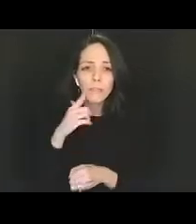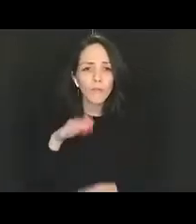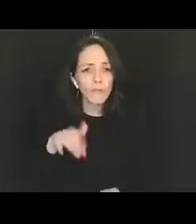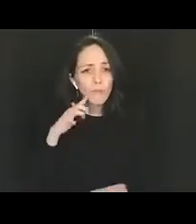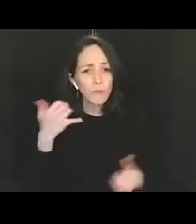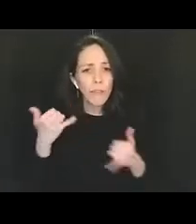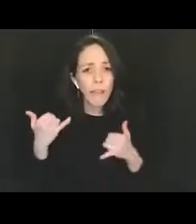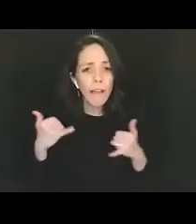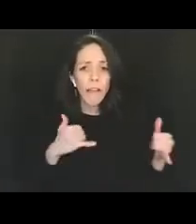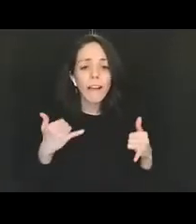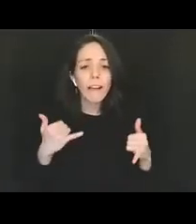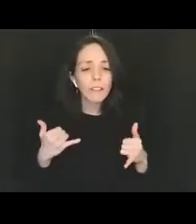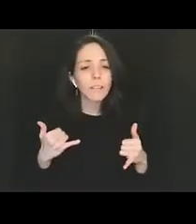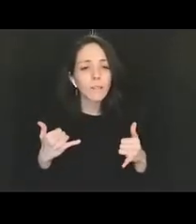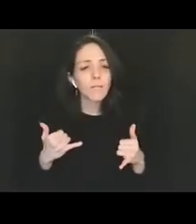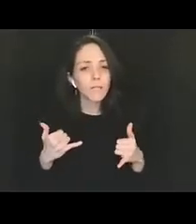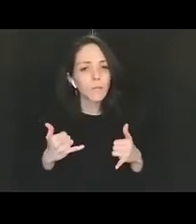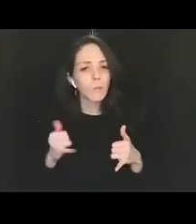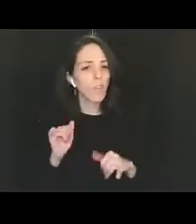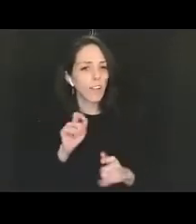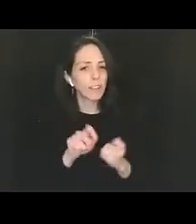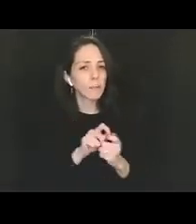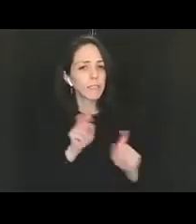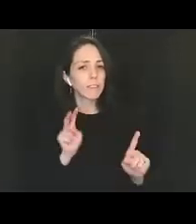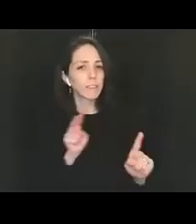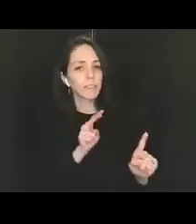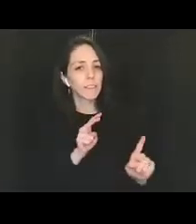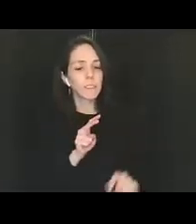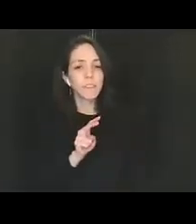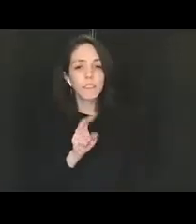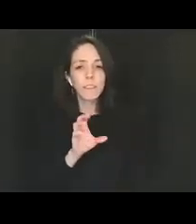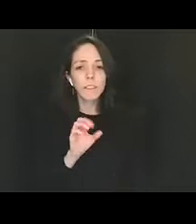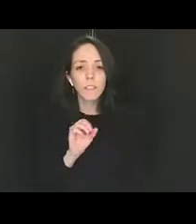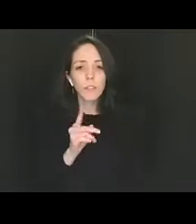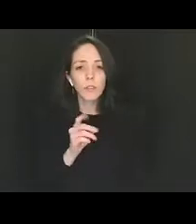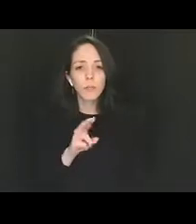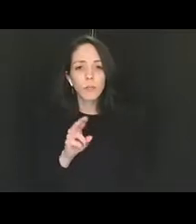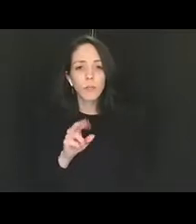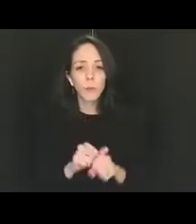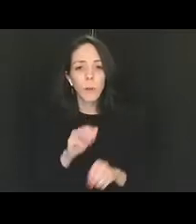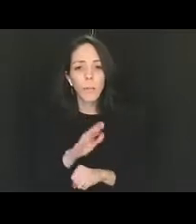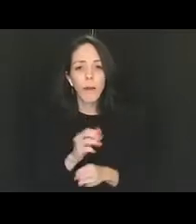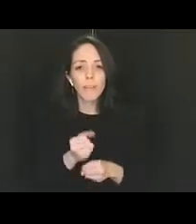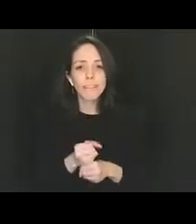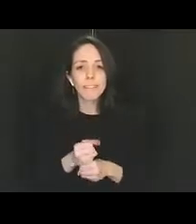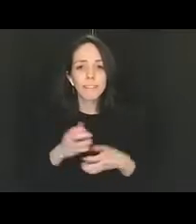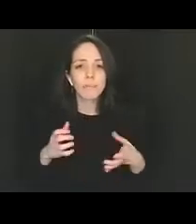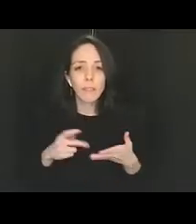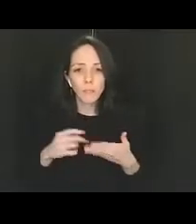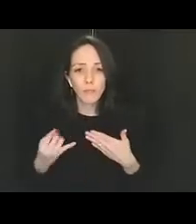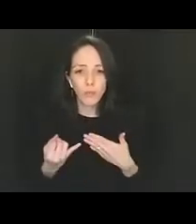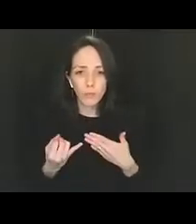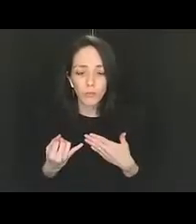looking for this Cooper Mountain Nature Park expansion proposal may be